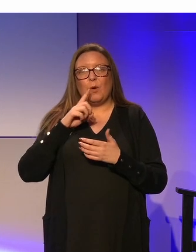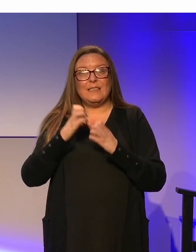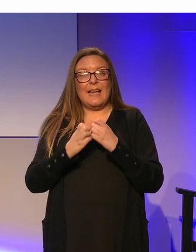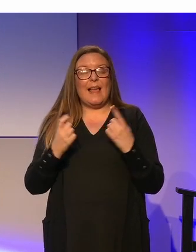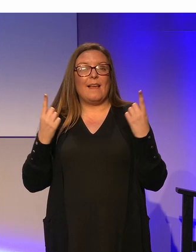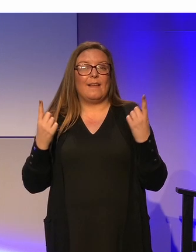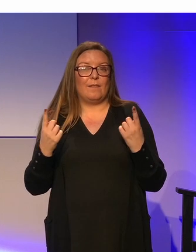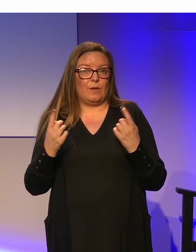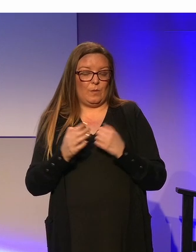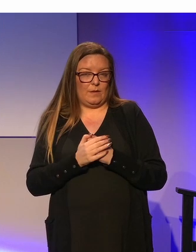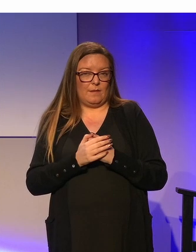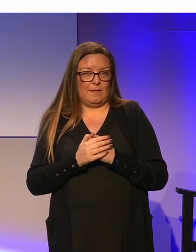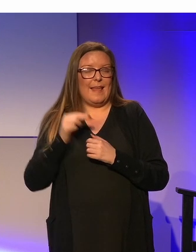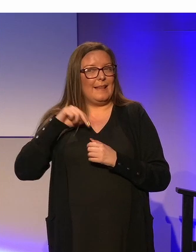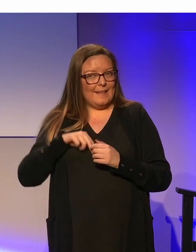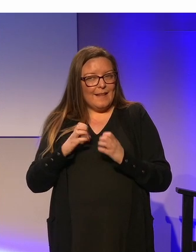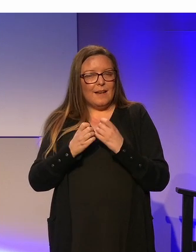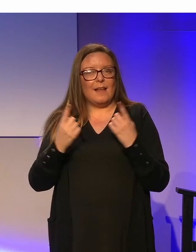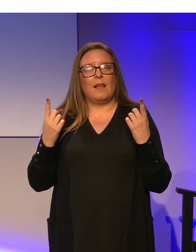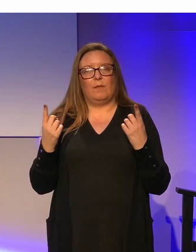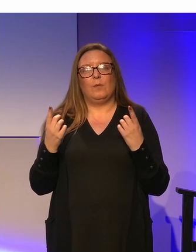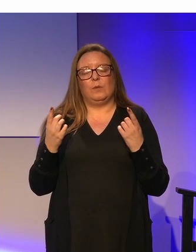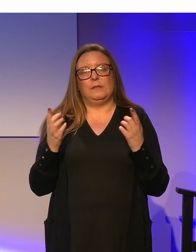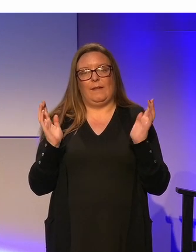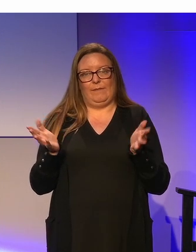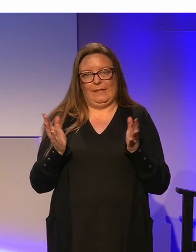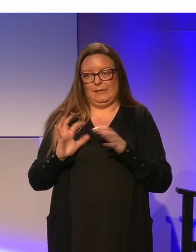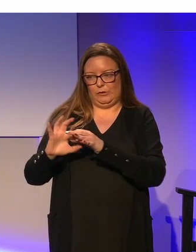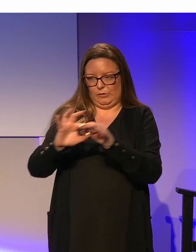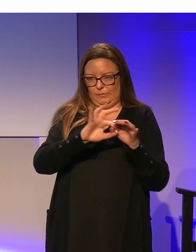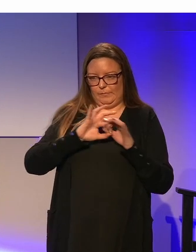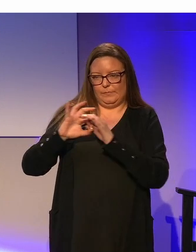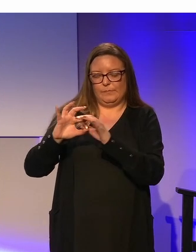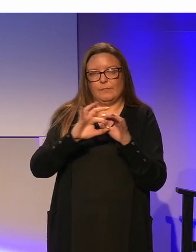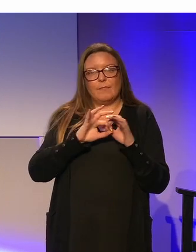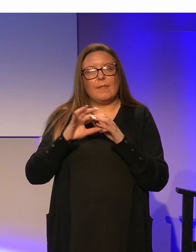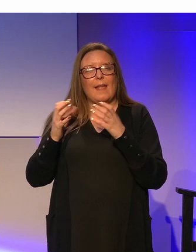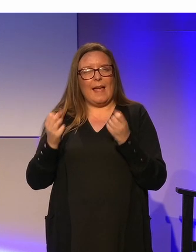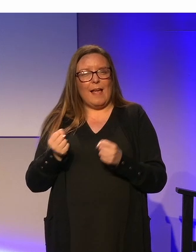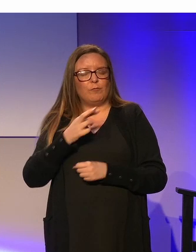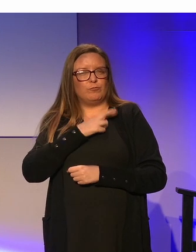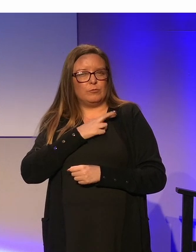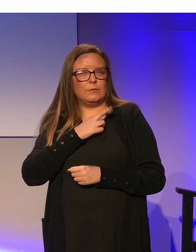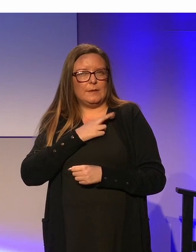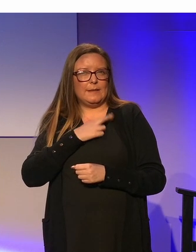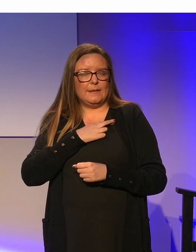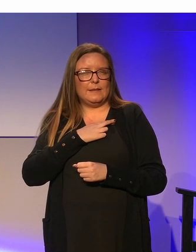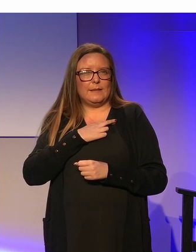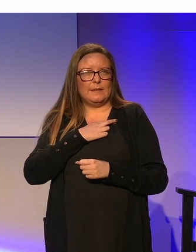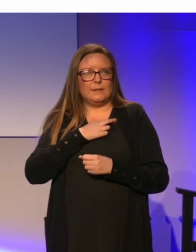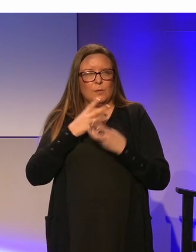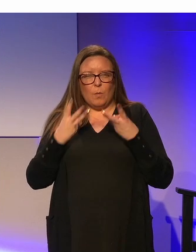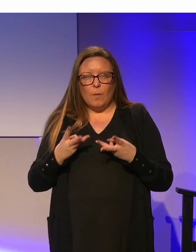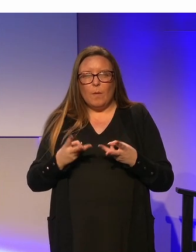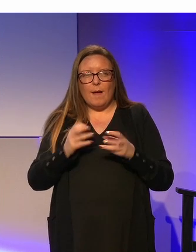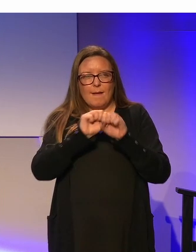everybody, almost everyone we interacted with, had a real desire for a system that